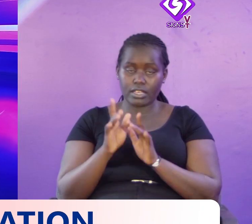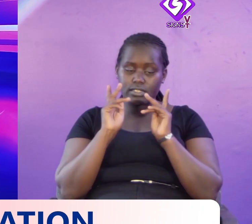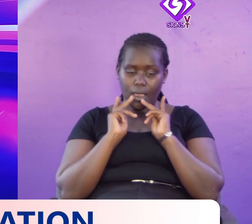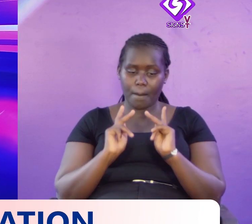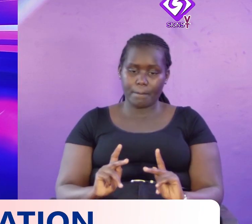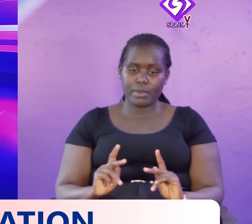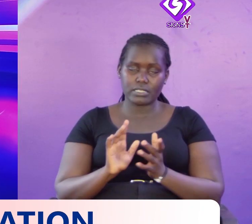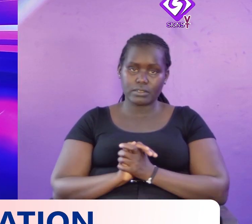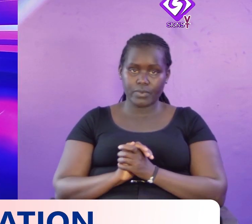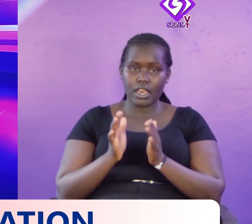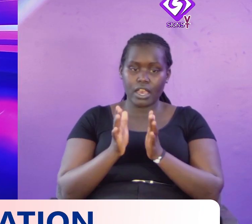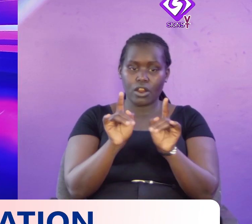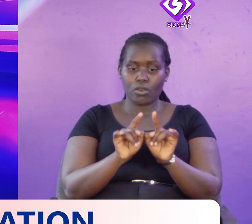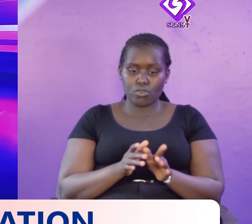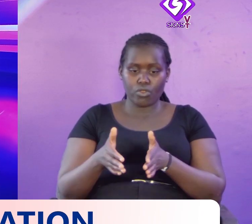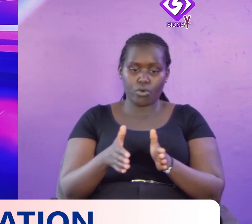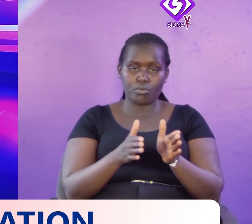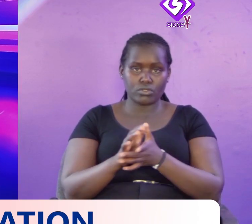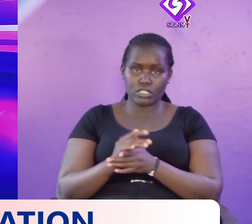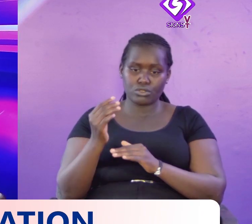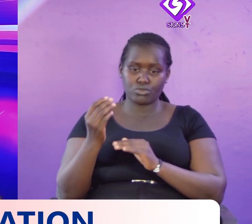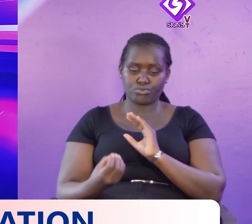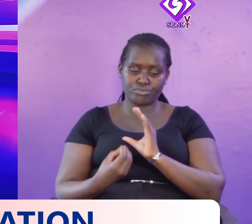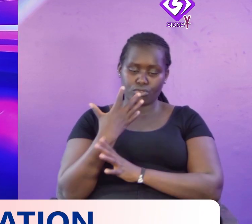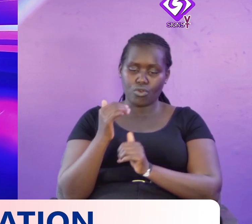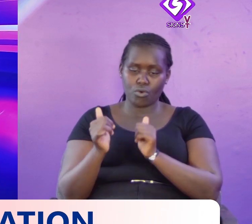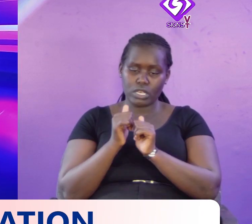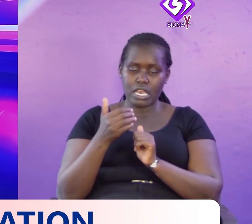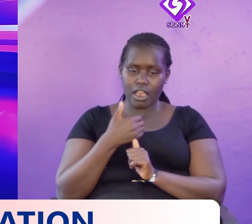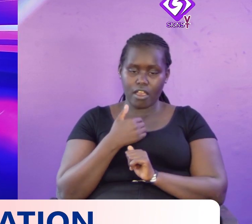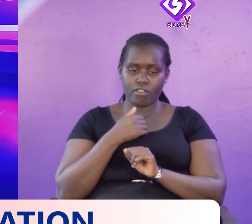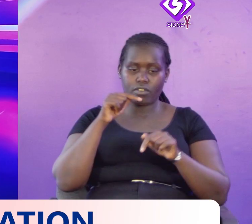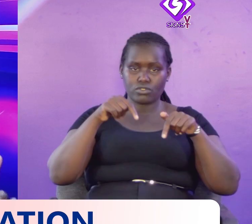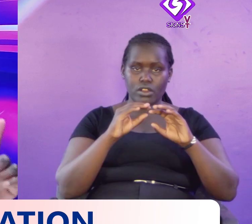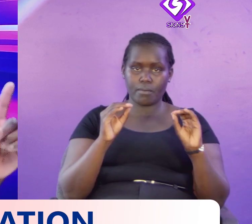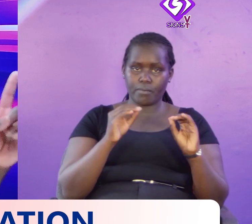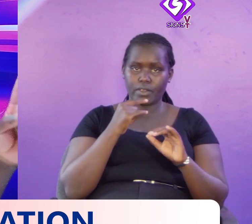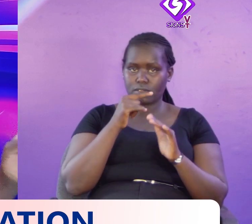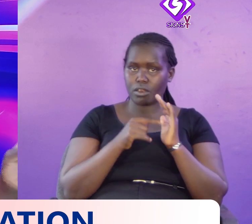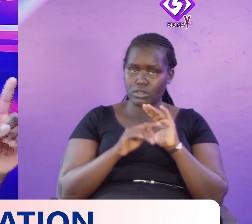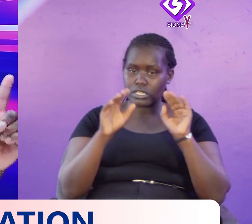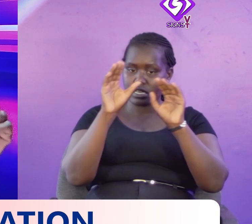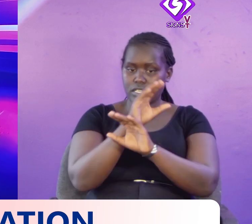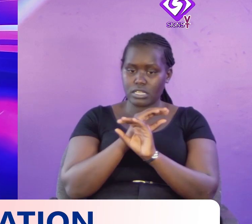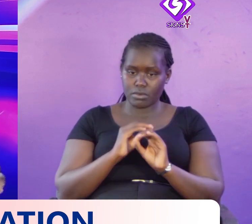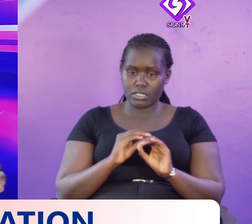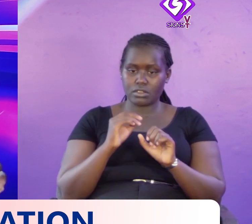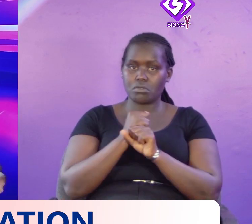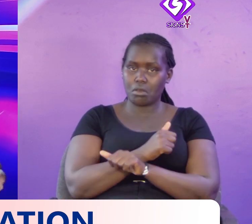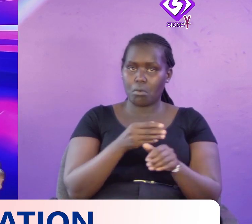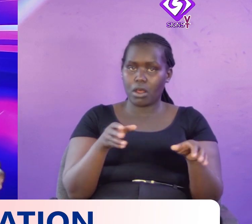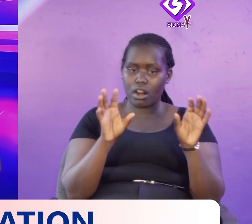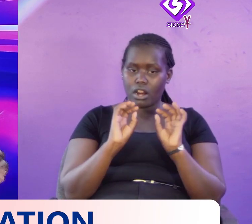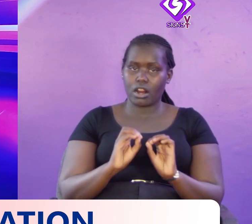and the opportunity to thrive. That is what we don't have today. And I'm not saying that it is the president that is not doing well.